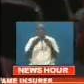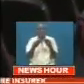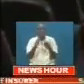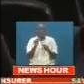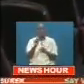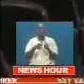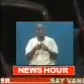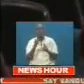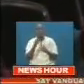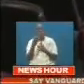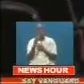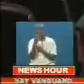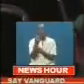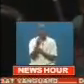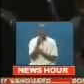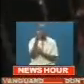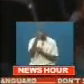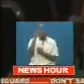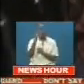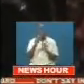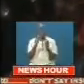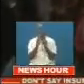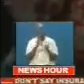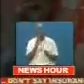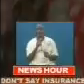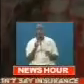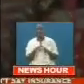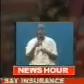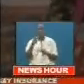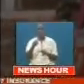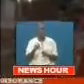to his colleague shareholders is to speak for the voiceless during annual general meetings.